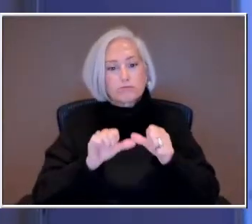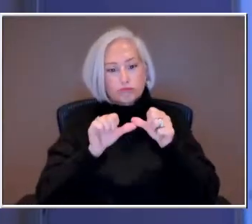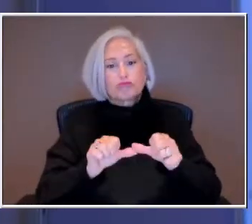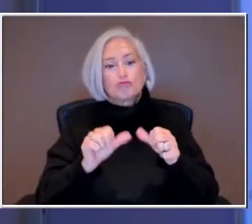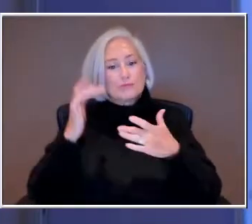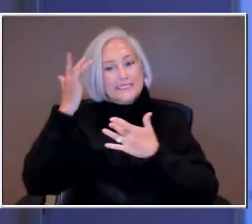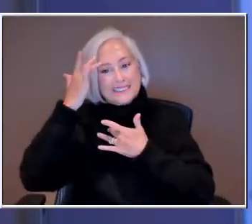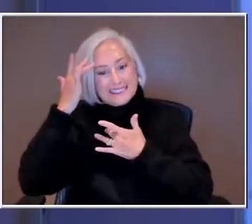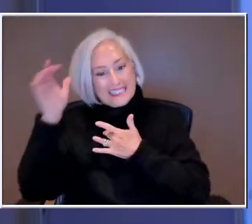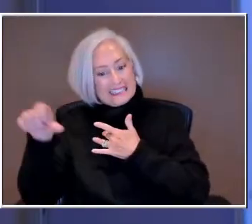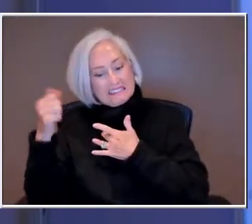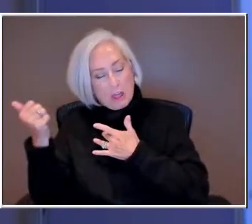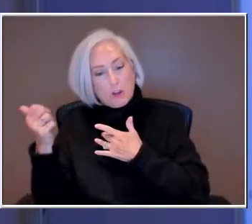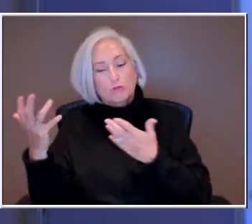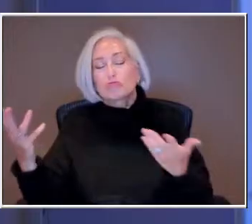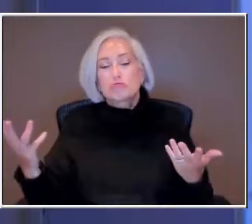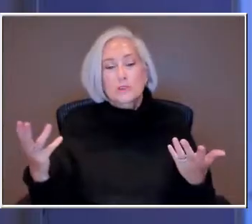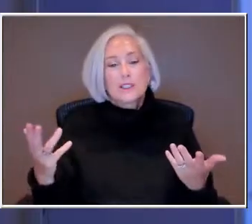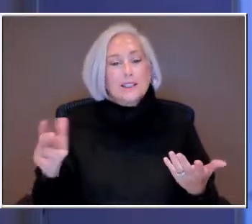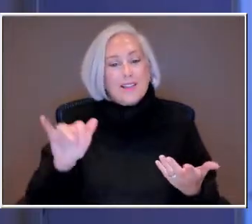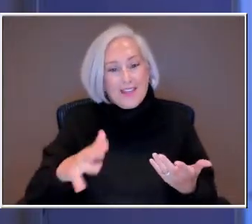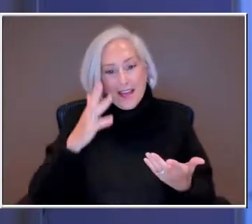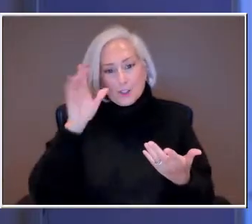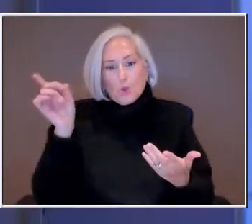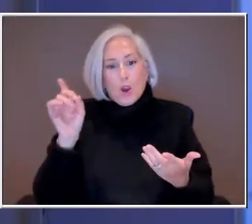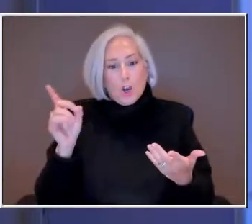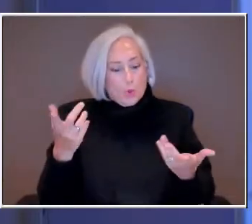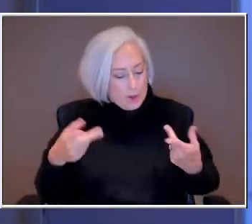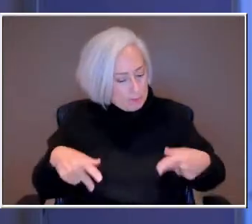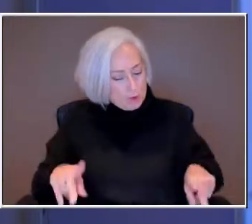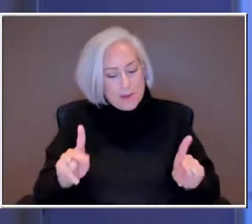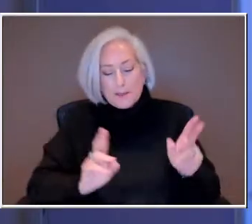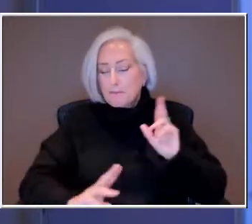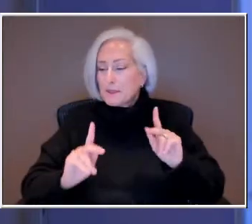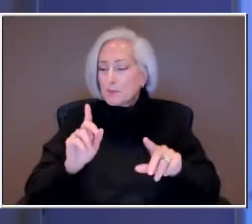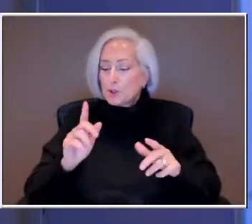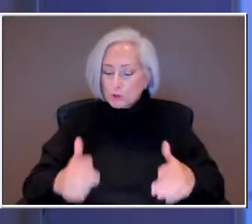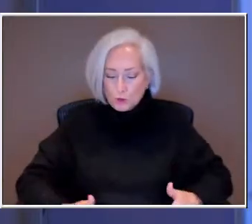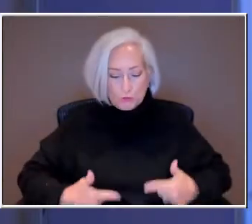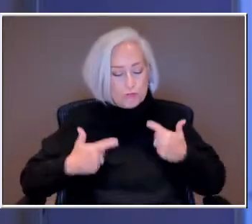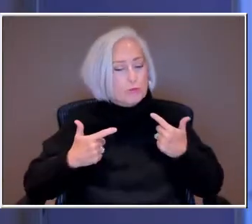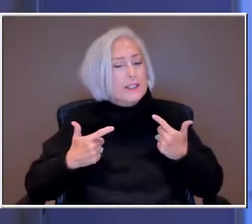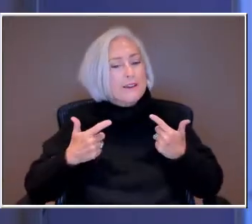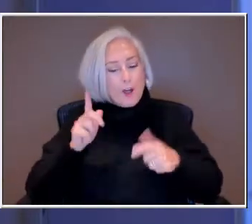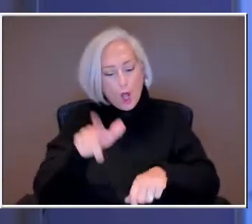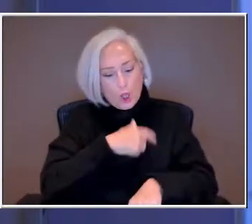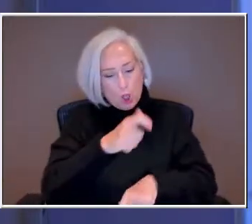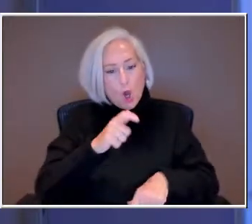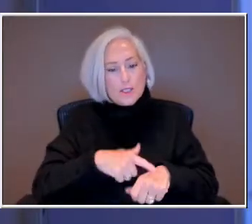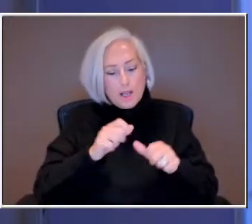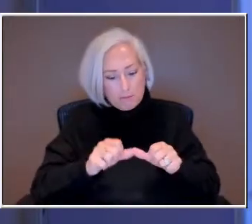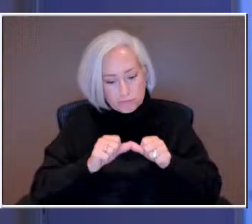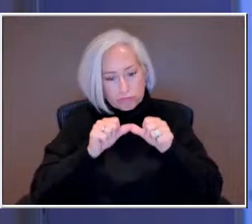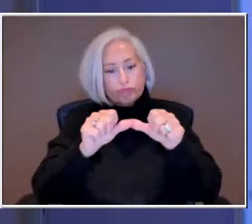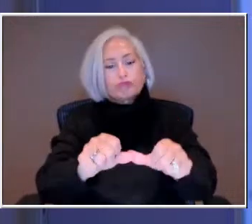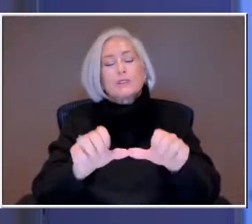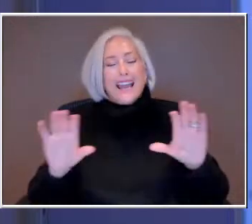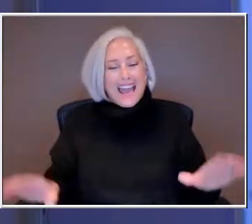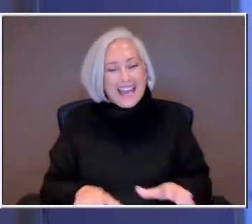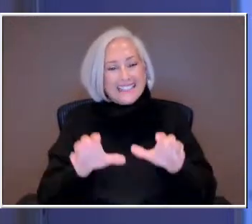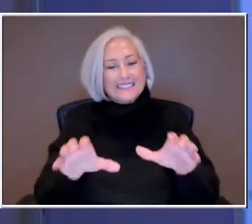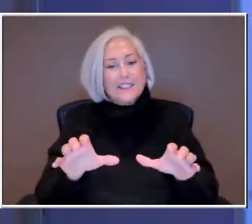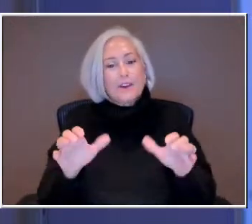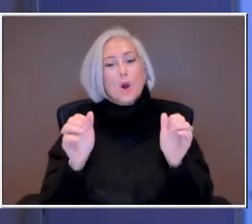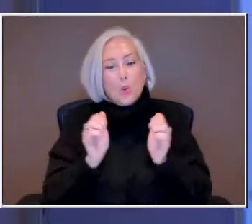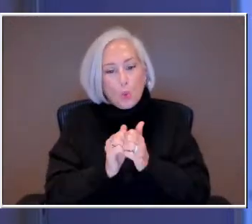with the advancements we have, that we're trying to just allow people to live long, healthy, active lives with cancer using the state-of-the-art treatments we have.